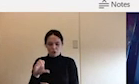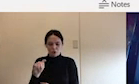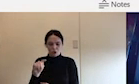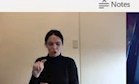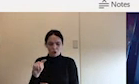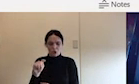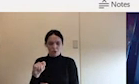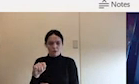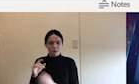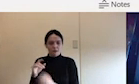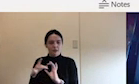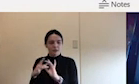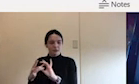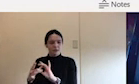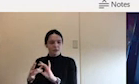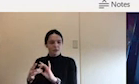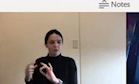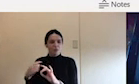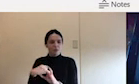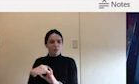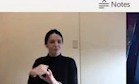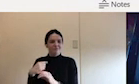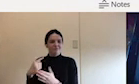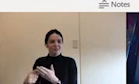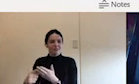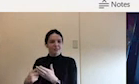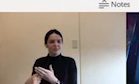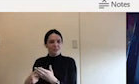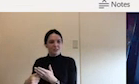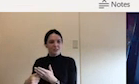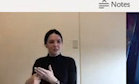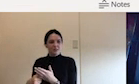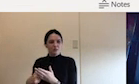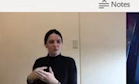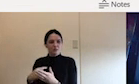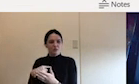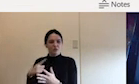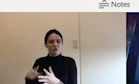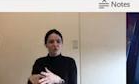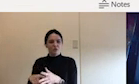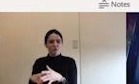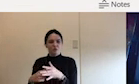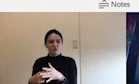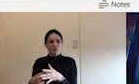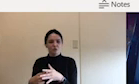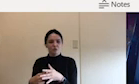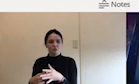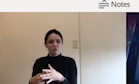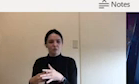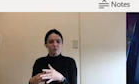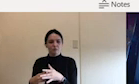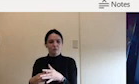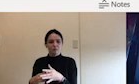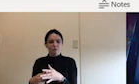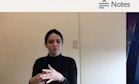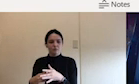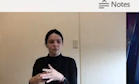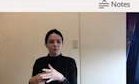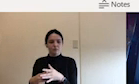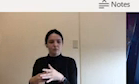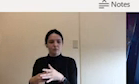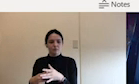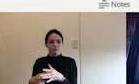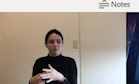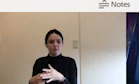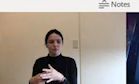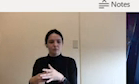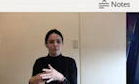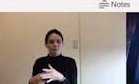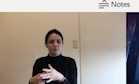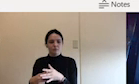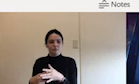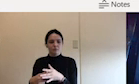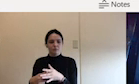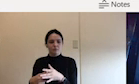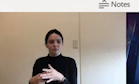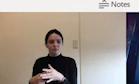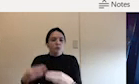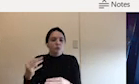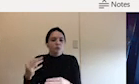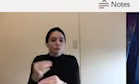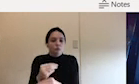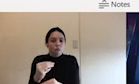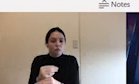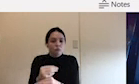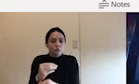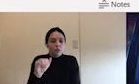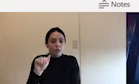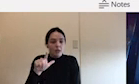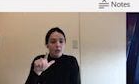earlier of, since we start with procedural arithmetic and algebra, people never get to the